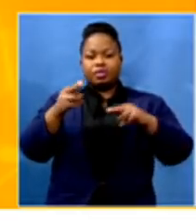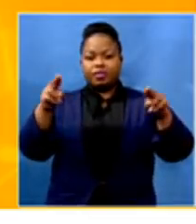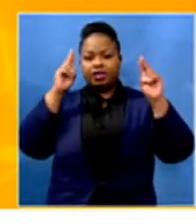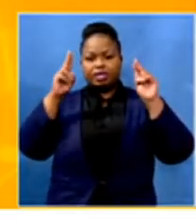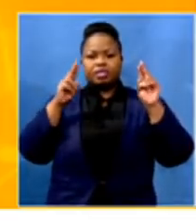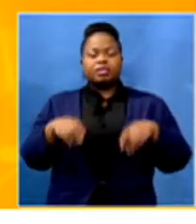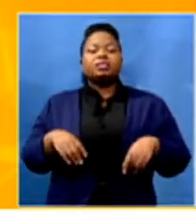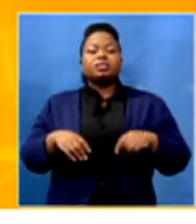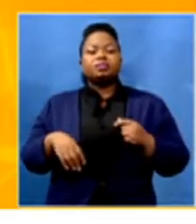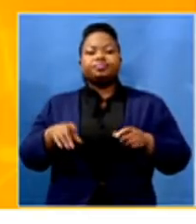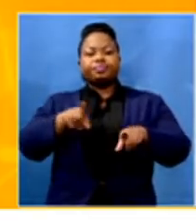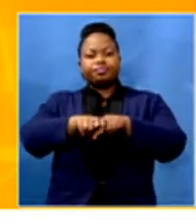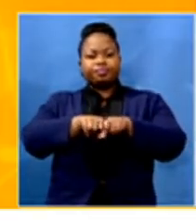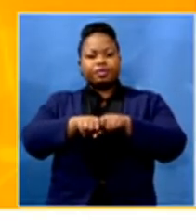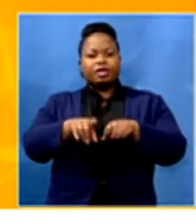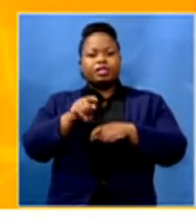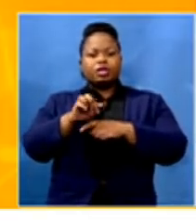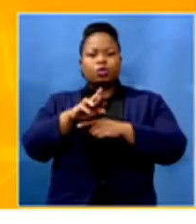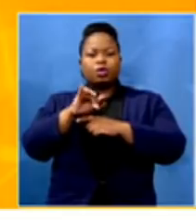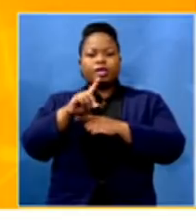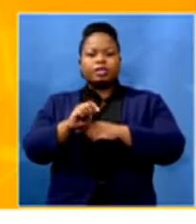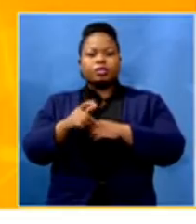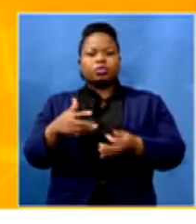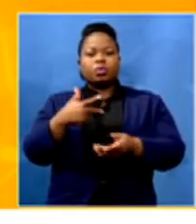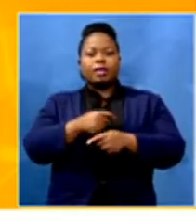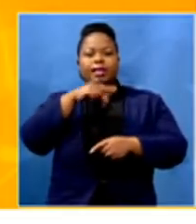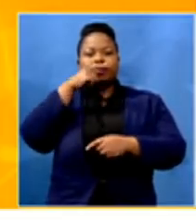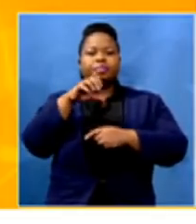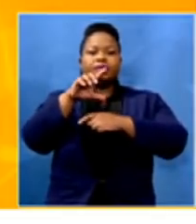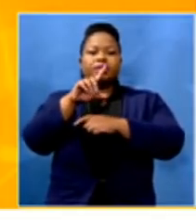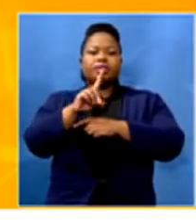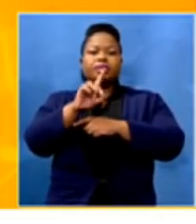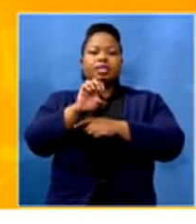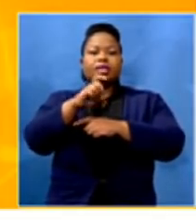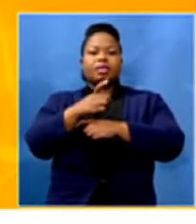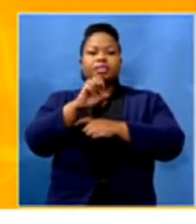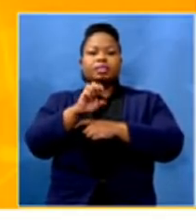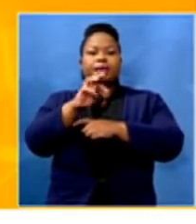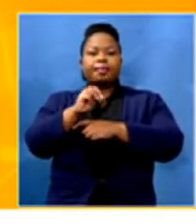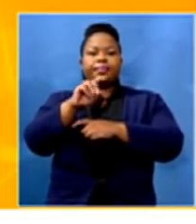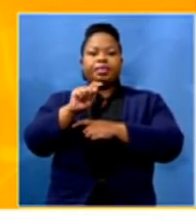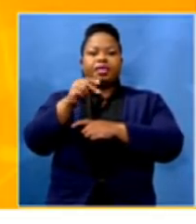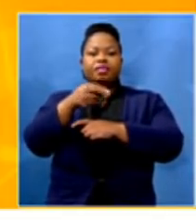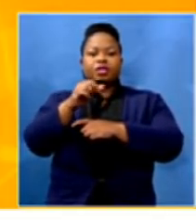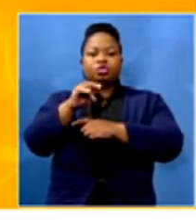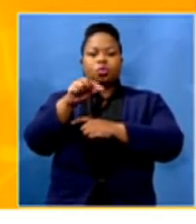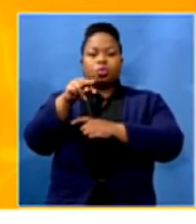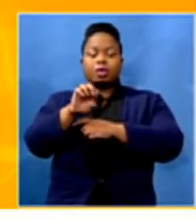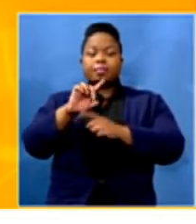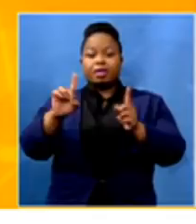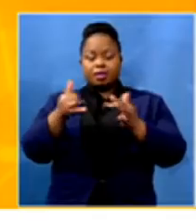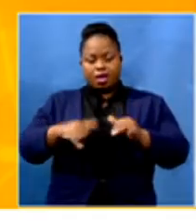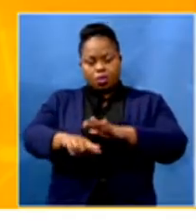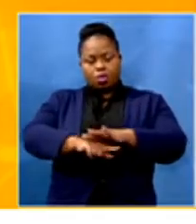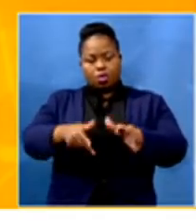and use of the steroid drug dexamethasone, the South African Ministerial Advisory Committee have approved its use locally to